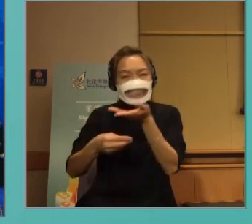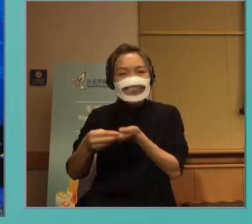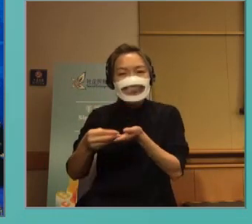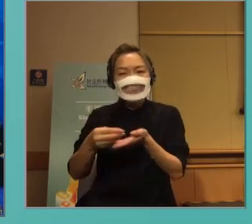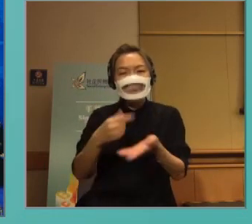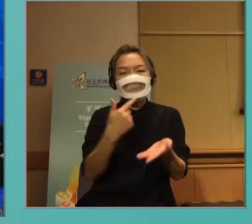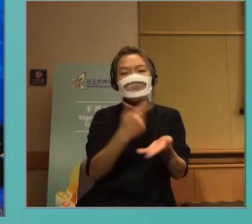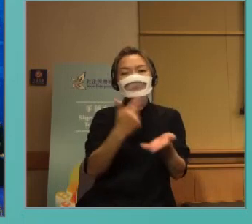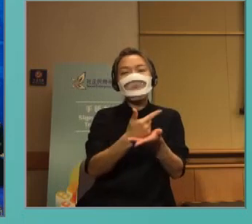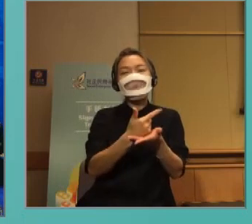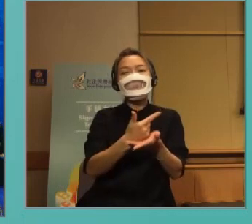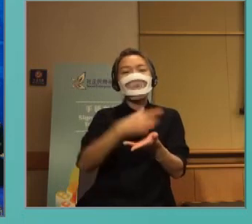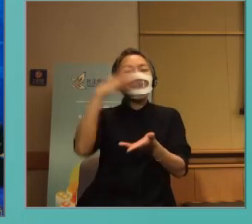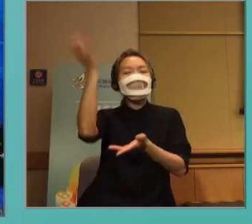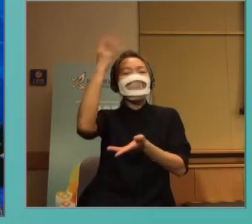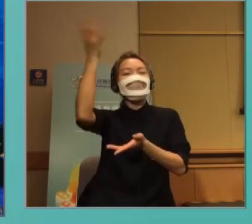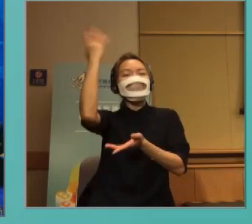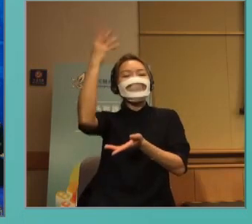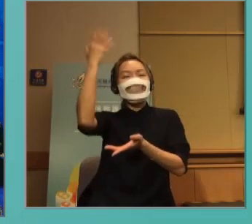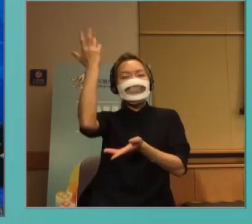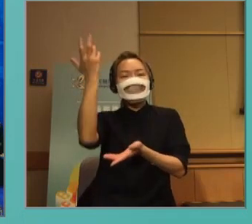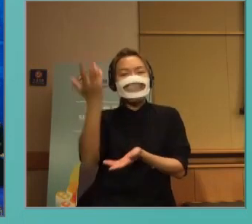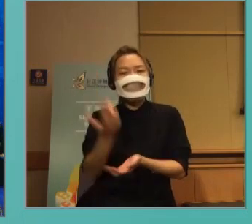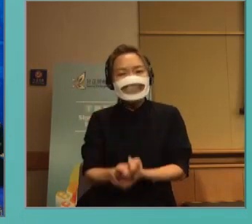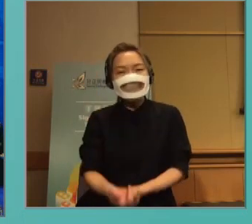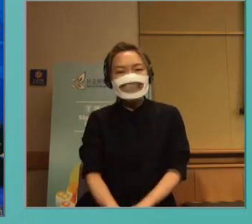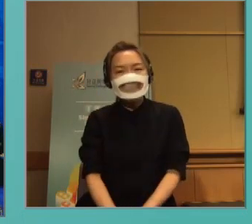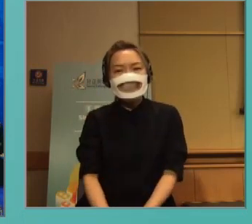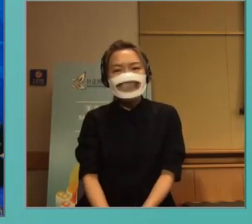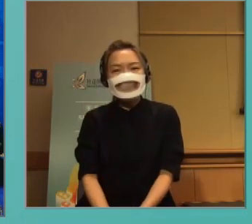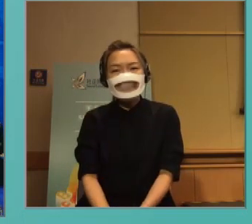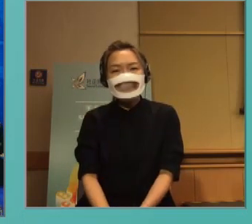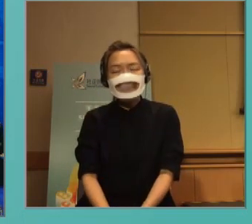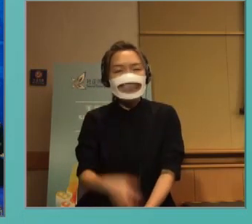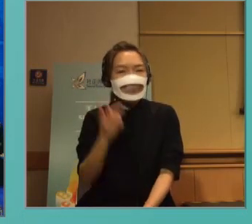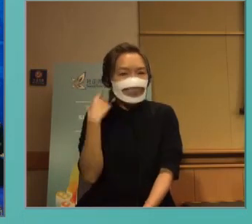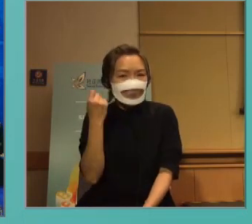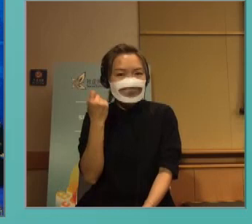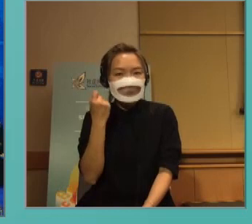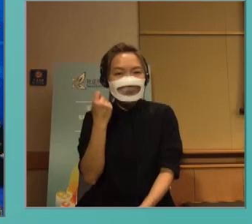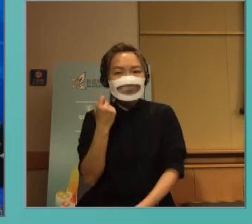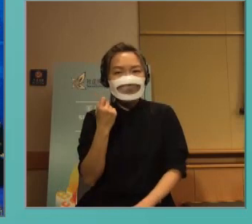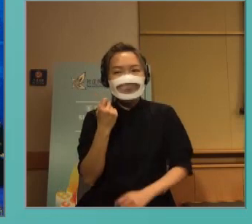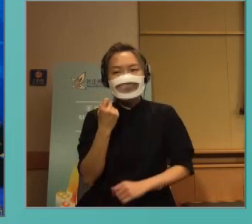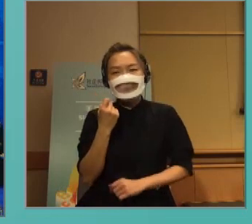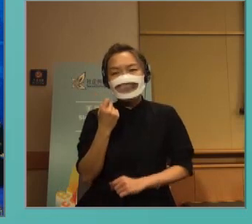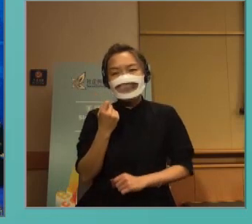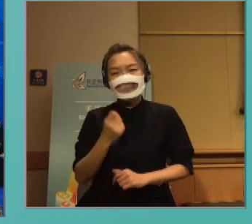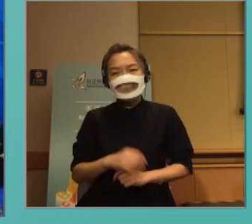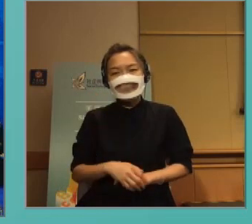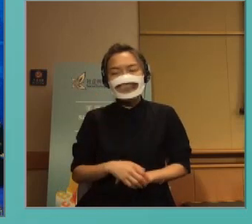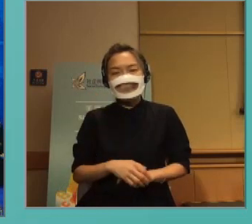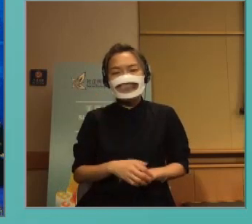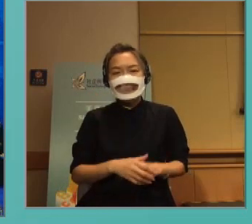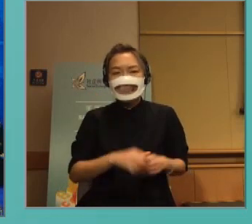greater performance recently due to the issue on crypto exchange. Of course,